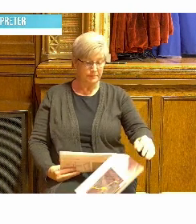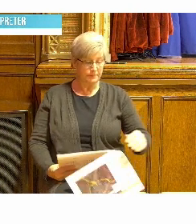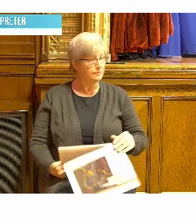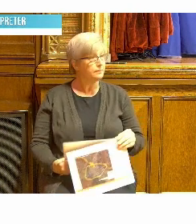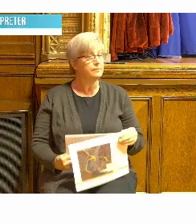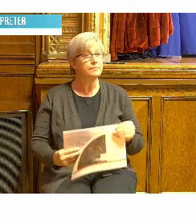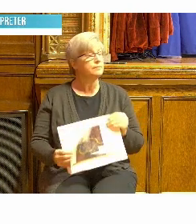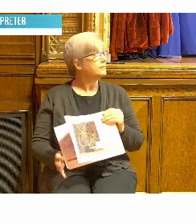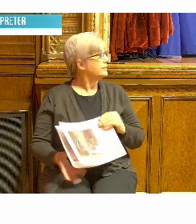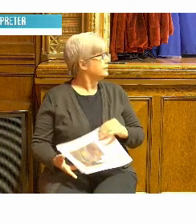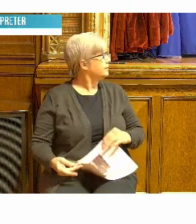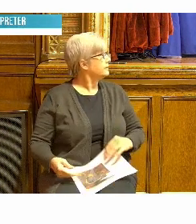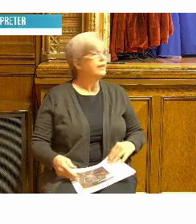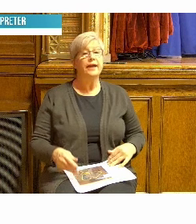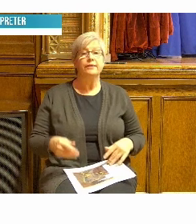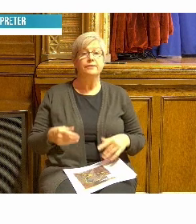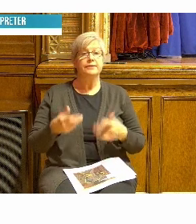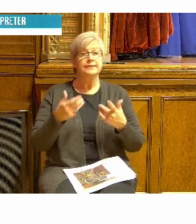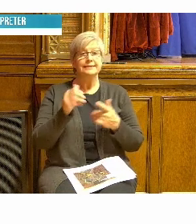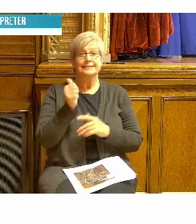Take about 10 more seconds.